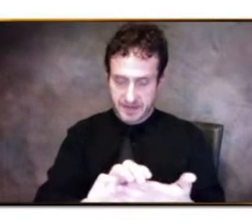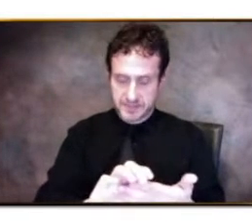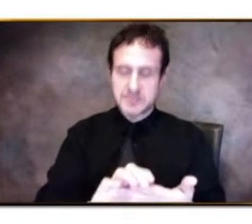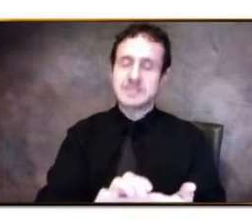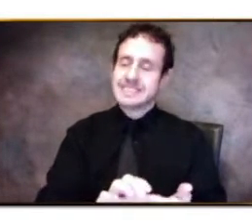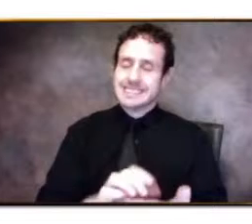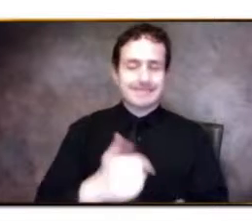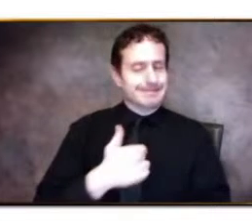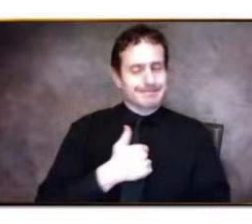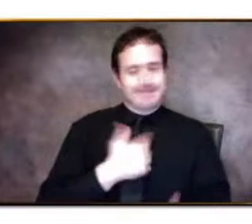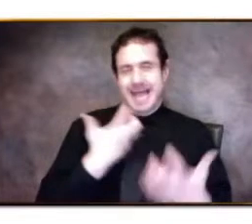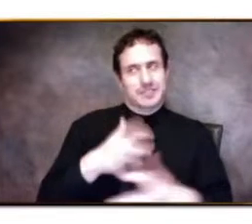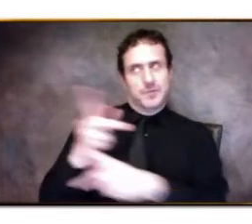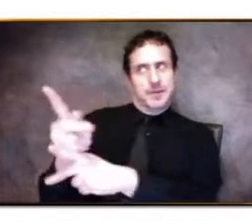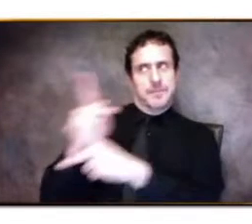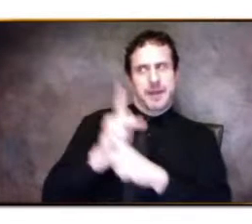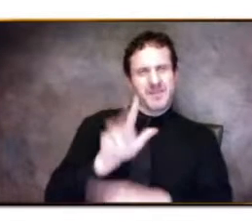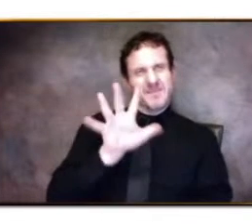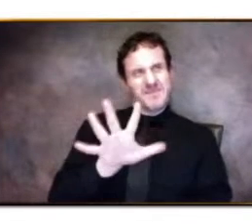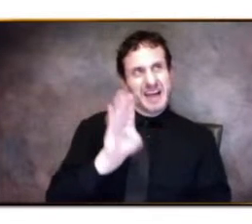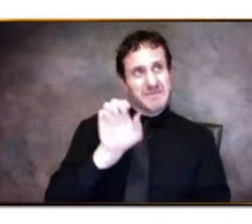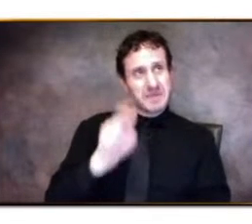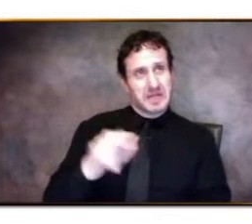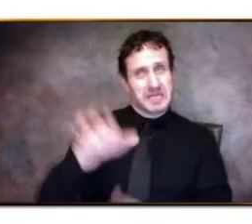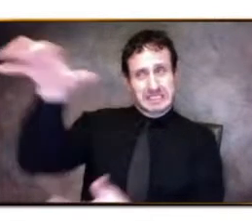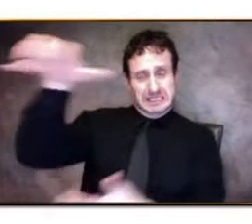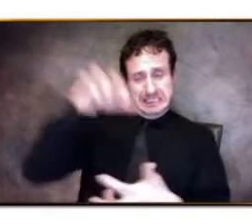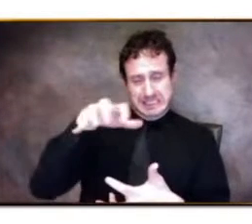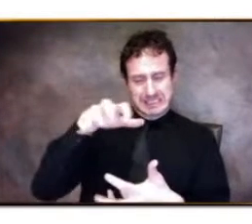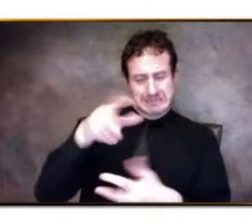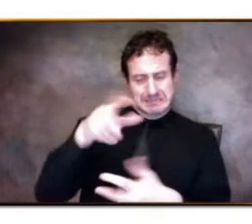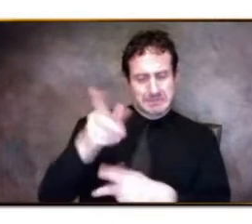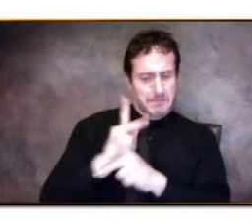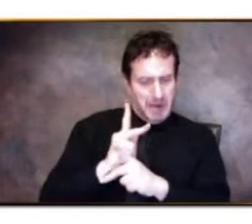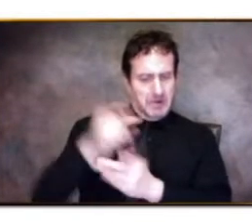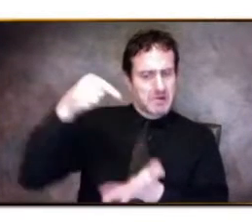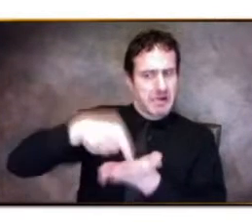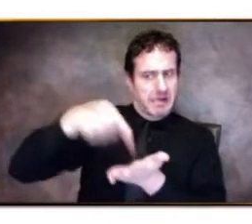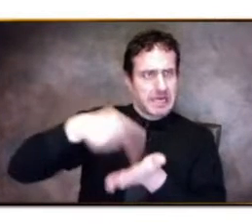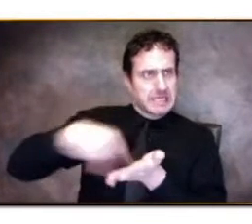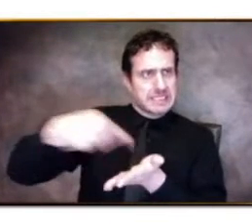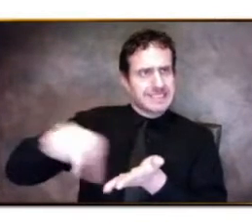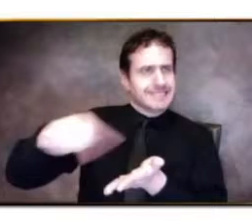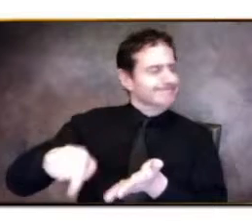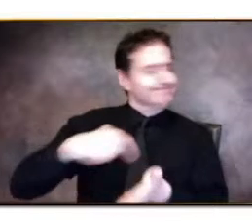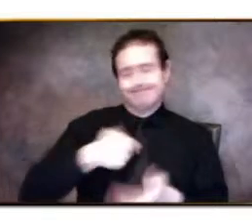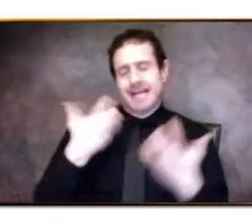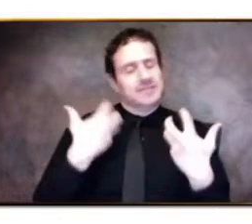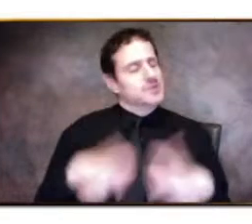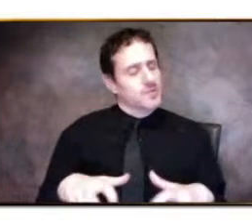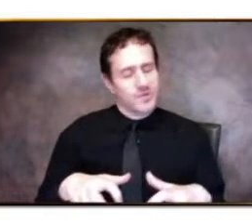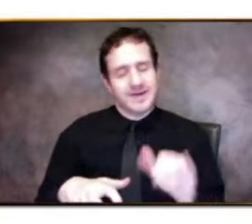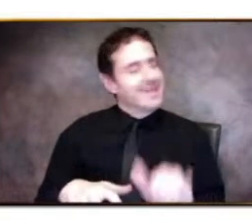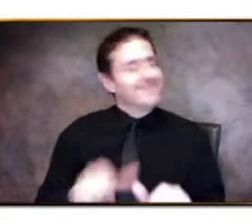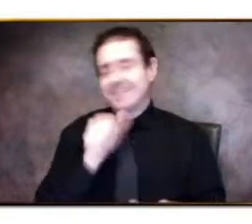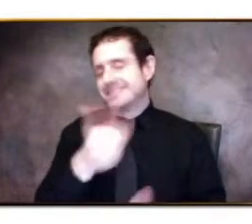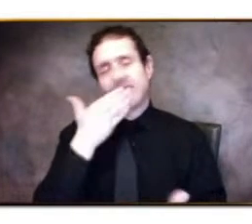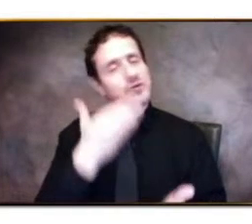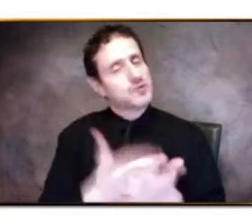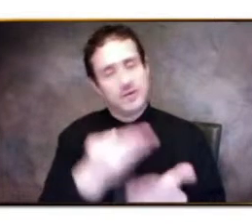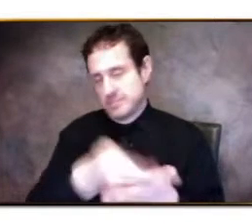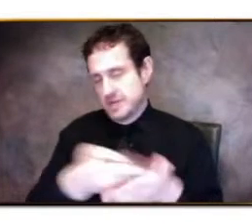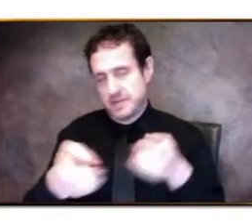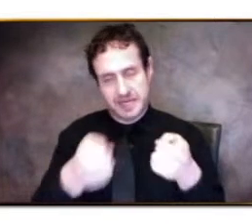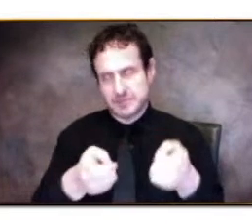to saddle our state with that large an amount of short-term debt. I believe it would be irresponsible to borrow that